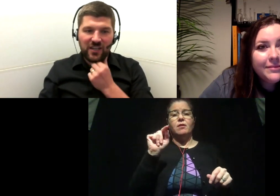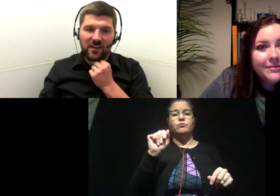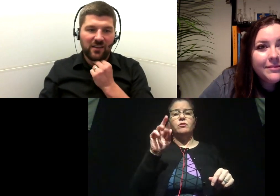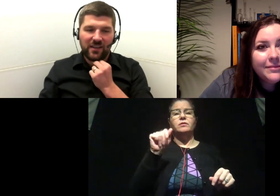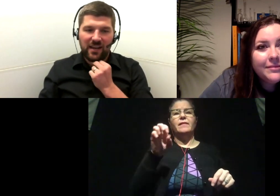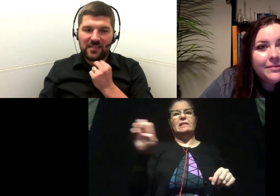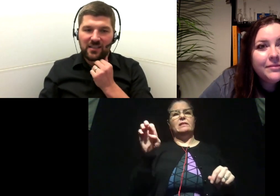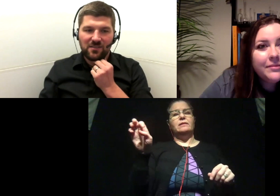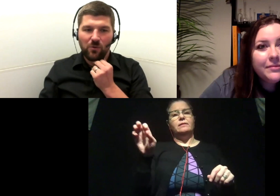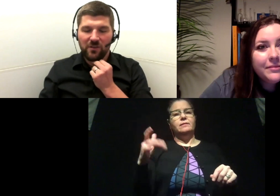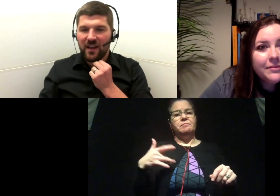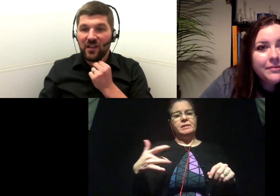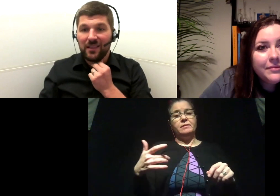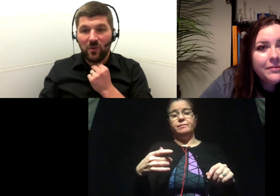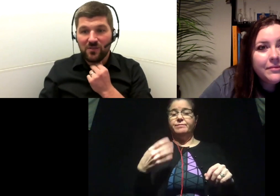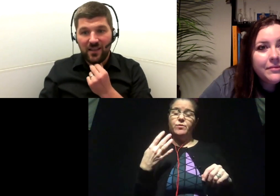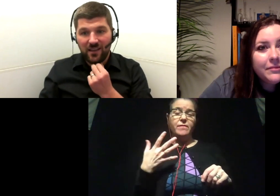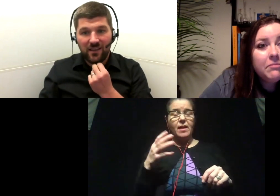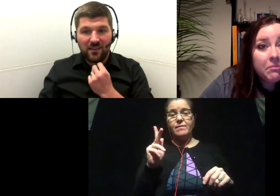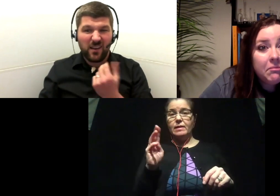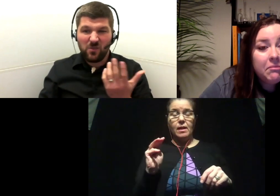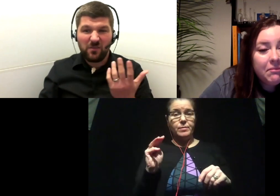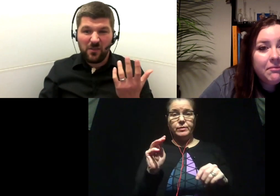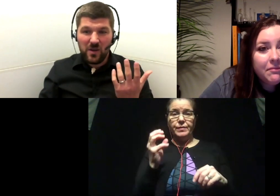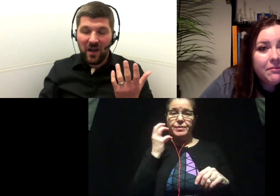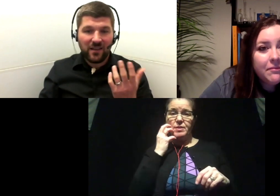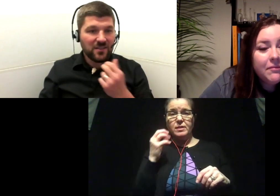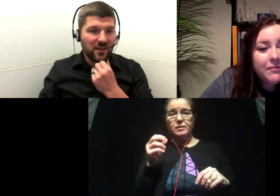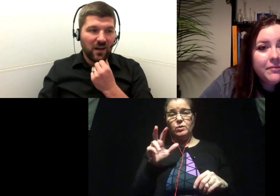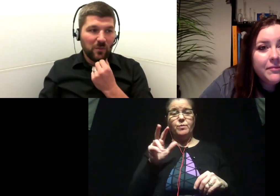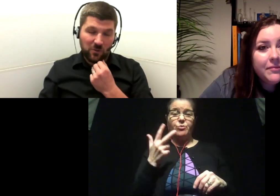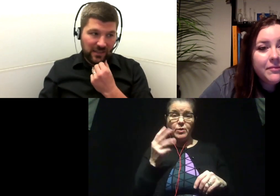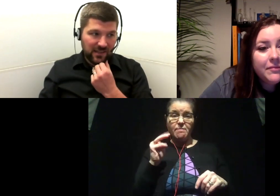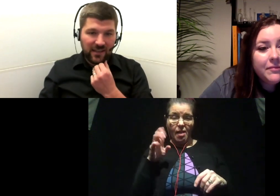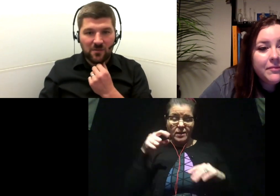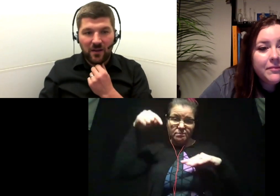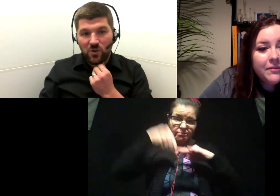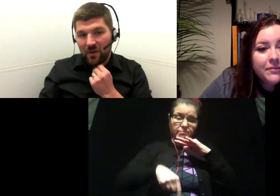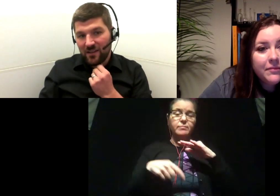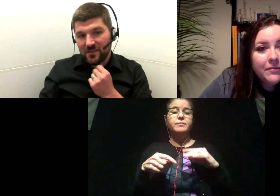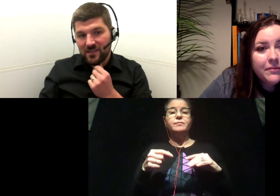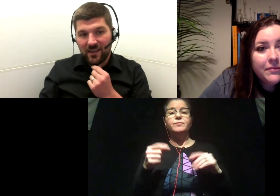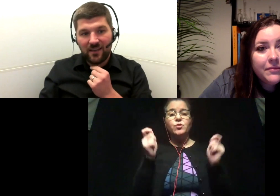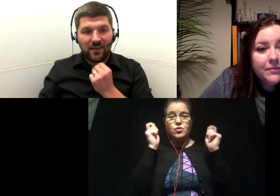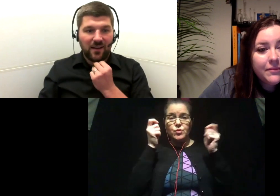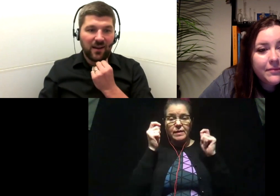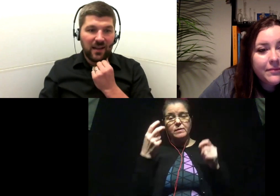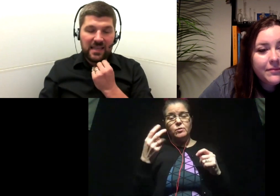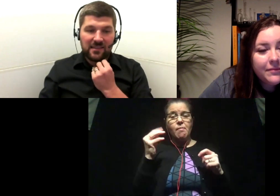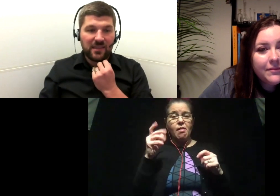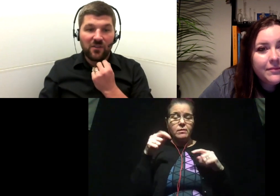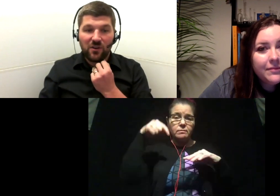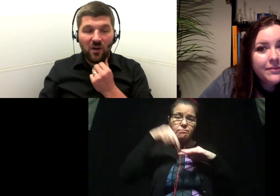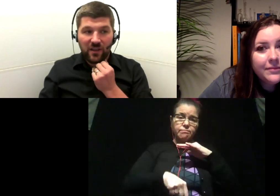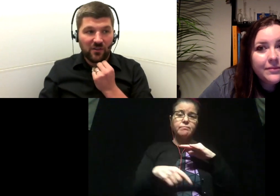ice sheet, you'll get ice that's 4 to 5 kilometers thick. It's roughly 3 miles. In Greenland, it gets about 2 miles thick. And